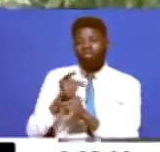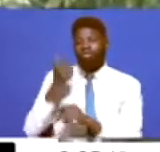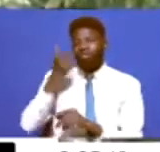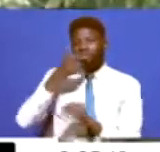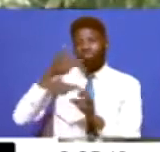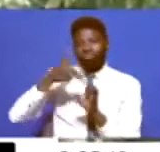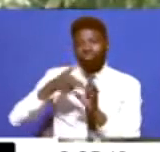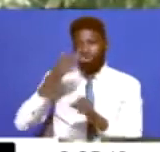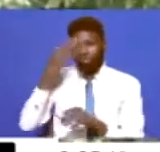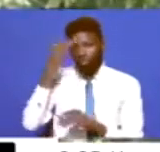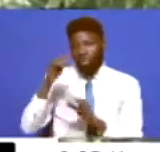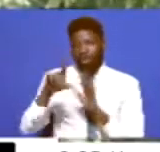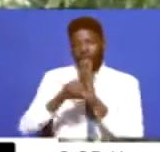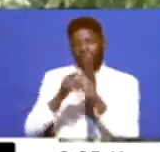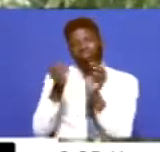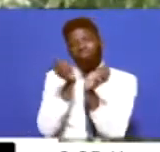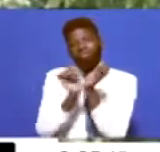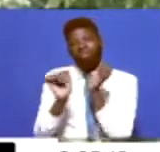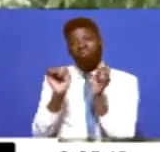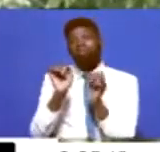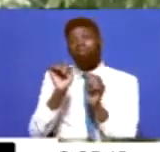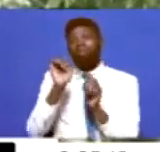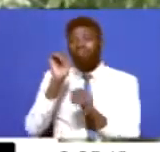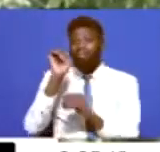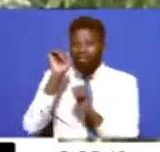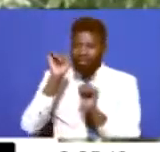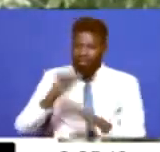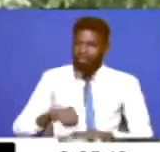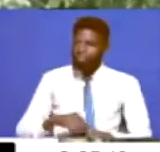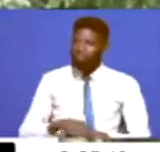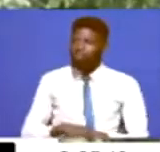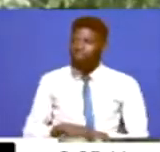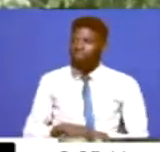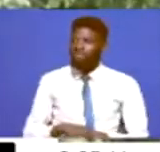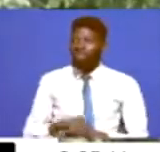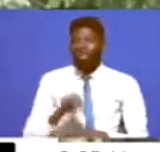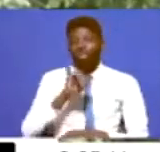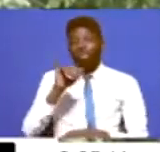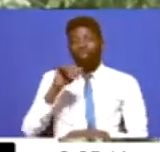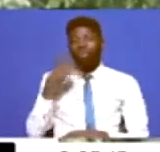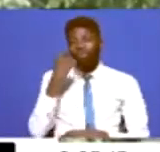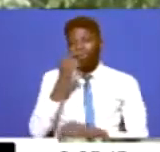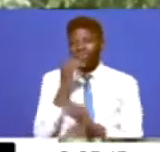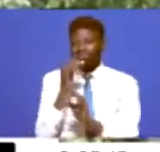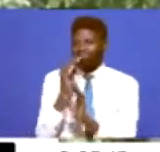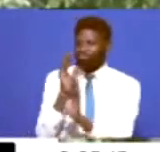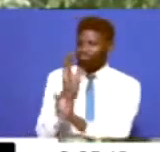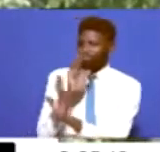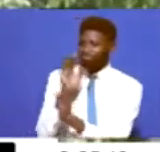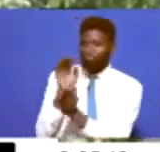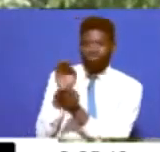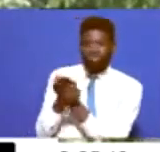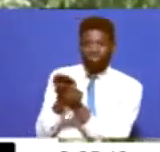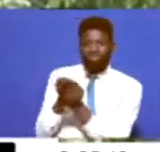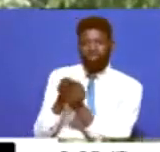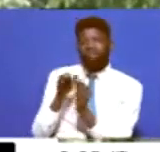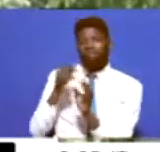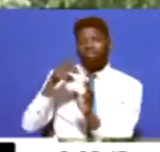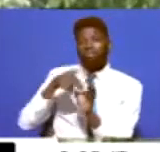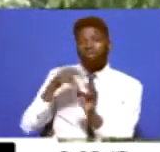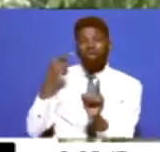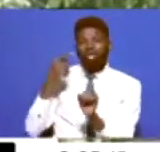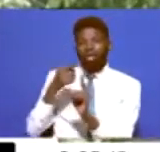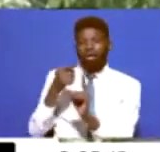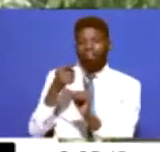by law. Wale wanauza petroli, wanaficha petroli ili waongeze bei. Na ilali tunajua kwamba